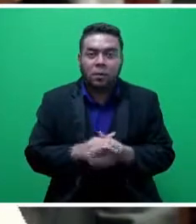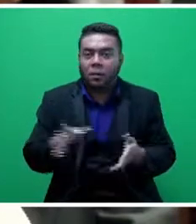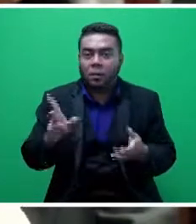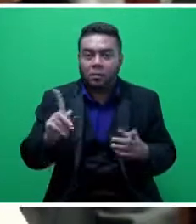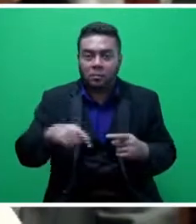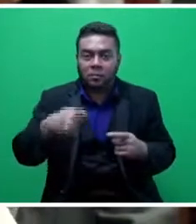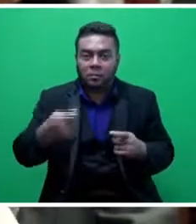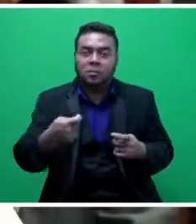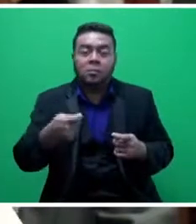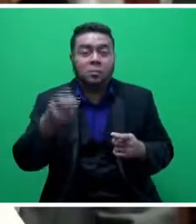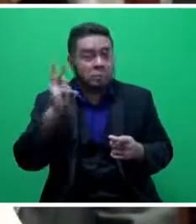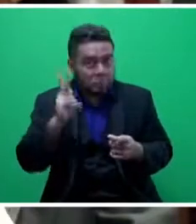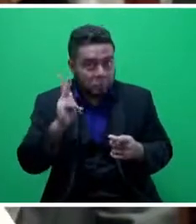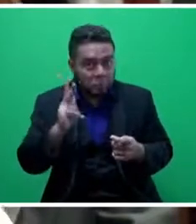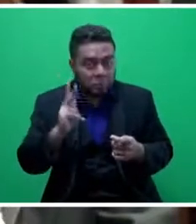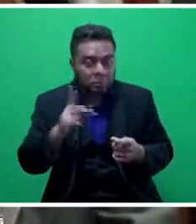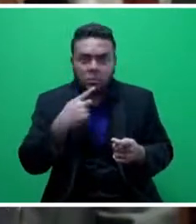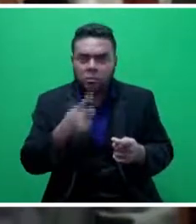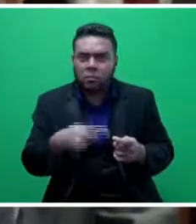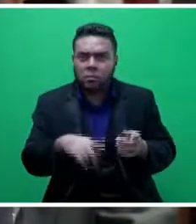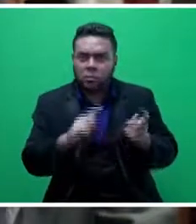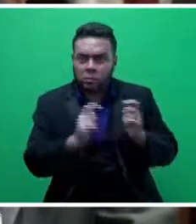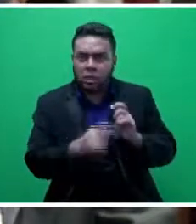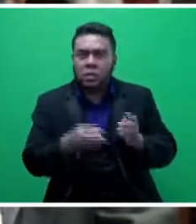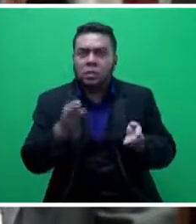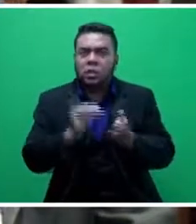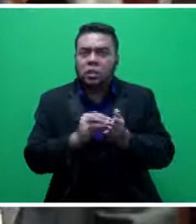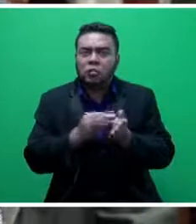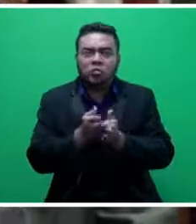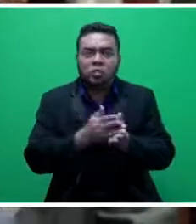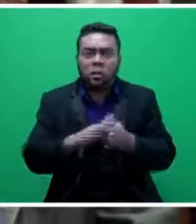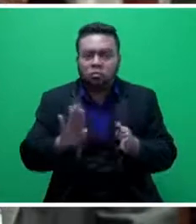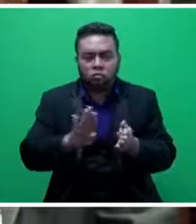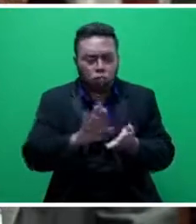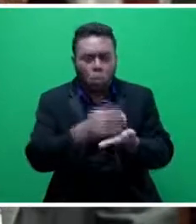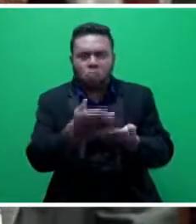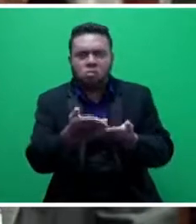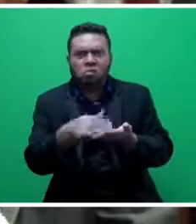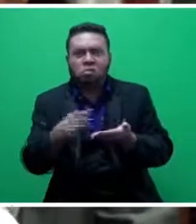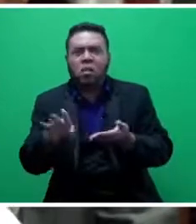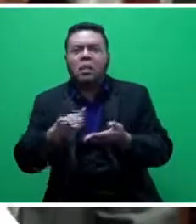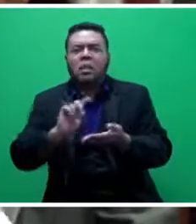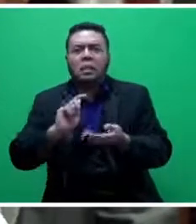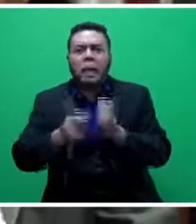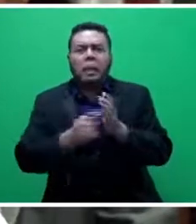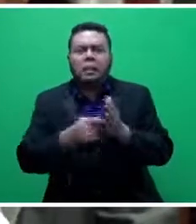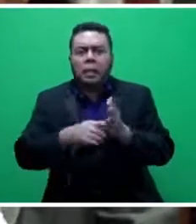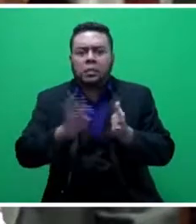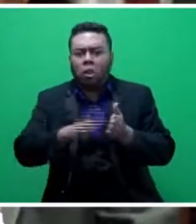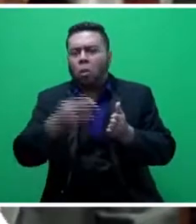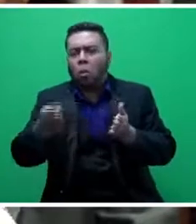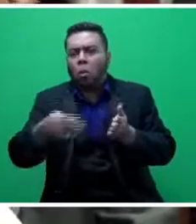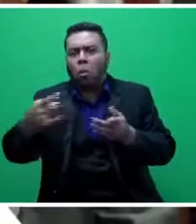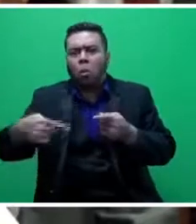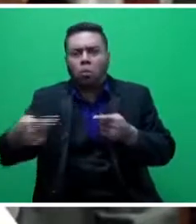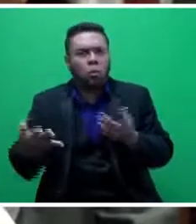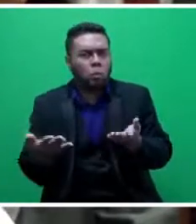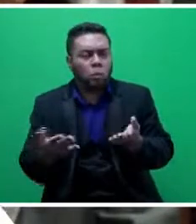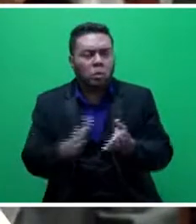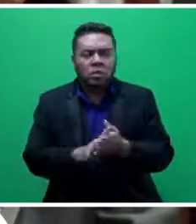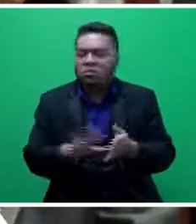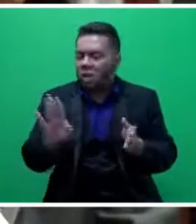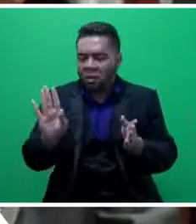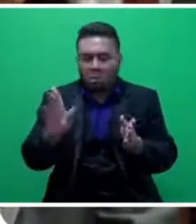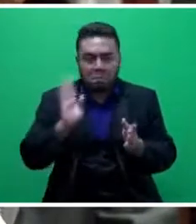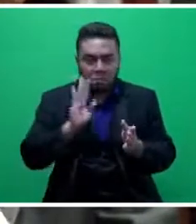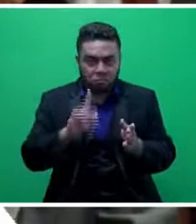says also the repeal, which is the service turnover tax. As we've said, there's no more service turnover tax. So there's actually a service